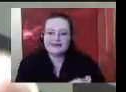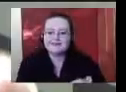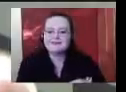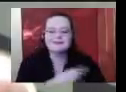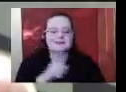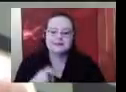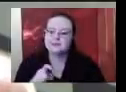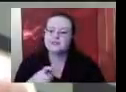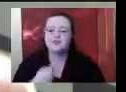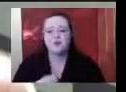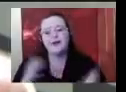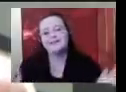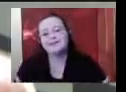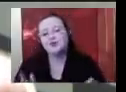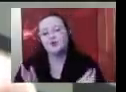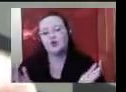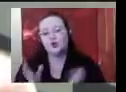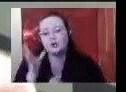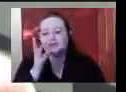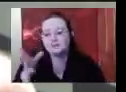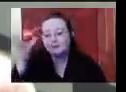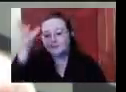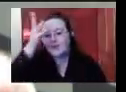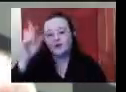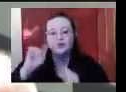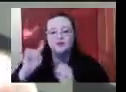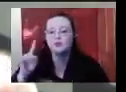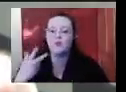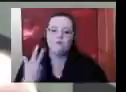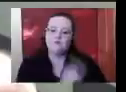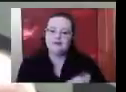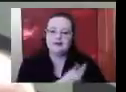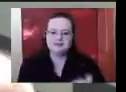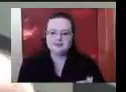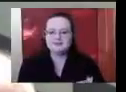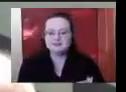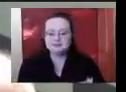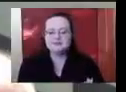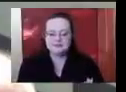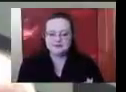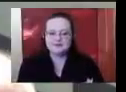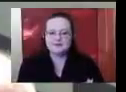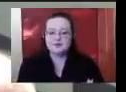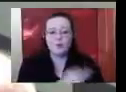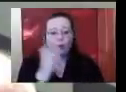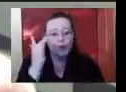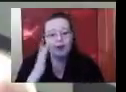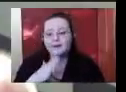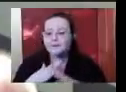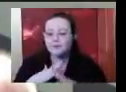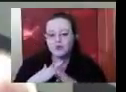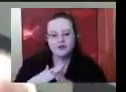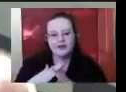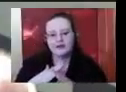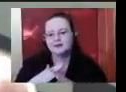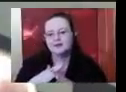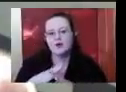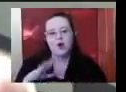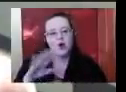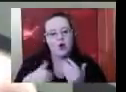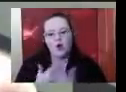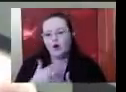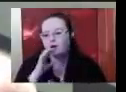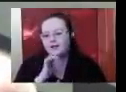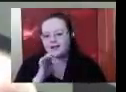I encourage parents to get vaccinated as soon as they can to protect all of our age groups, including those who are not